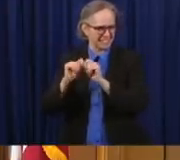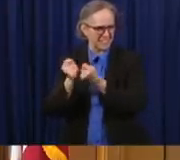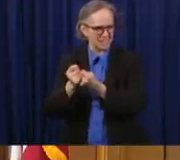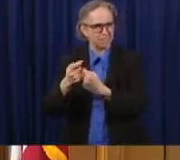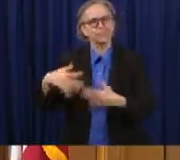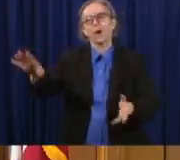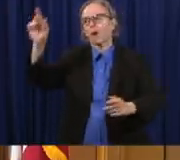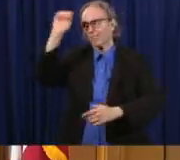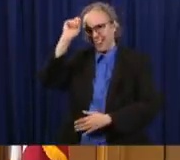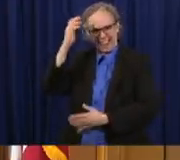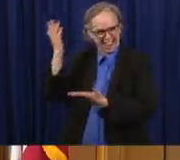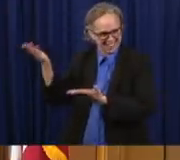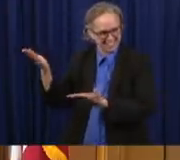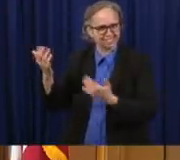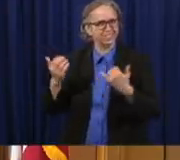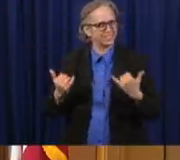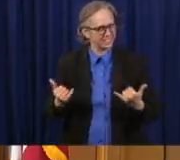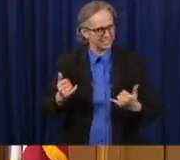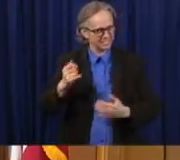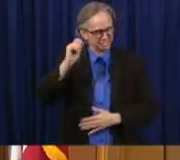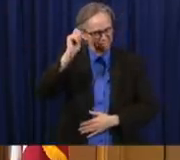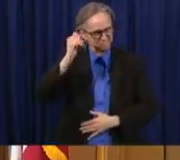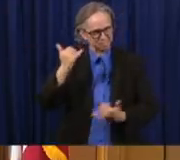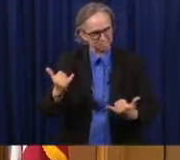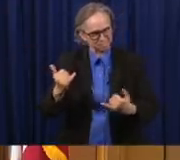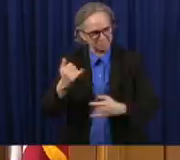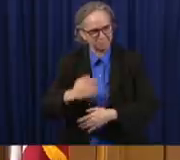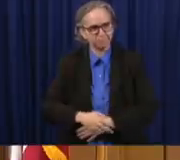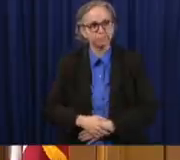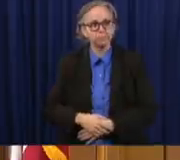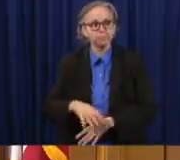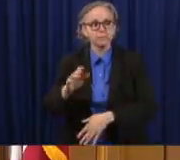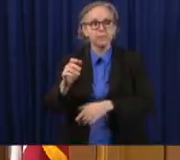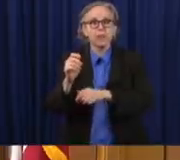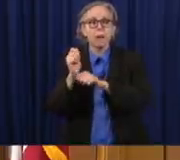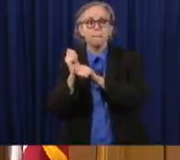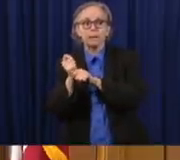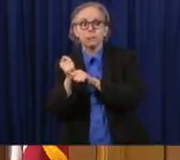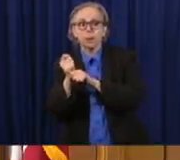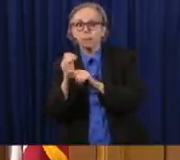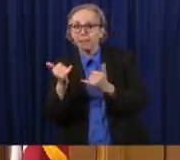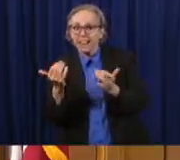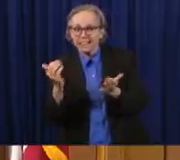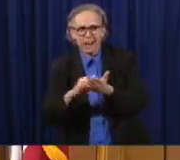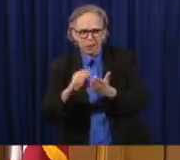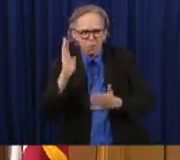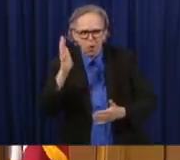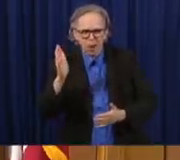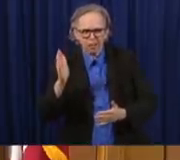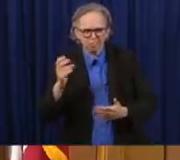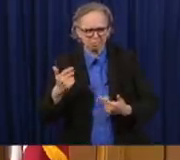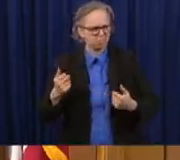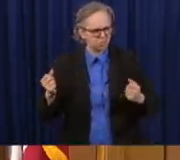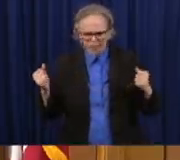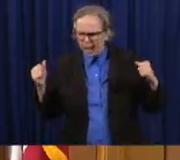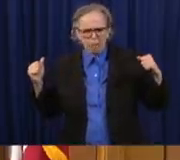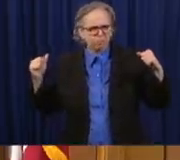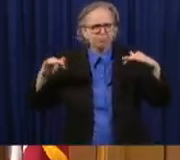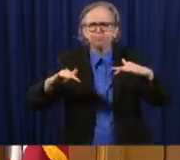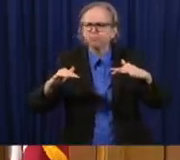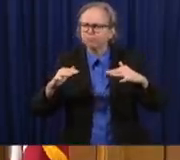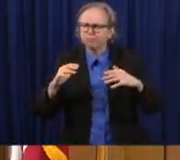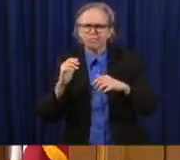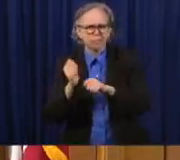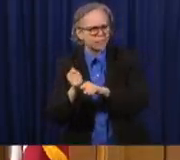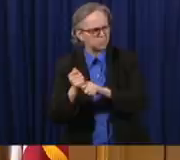today to remind us of when baseball will be played again, and we'll all have the chance to go to minor league games and major league games and